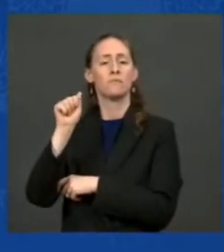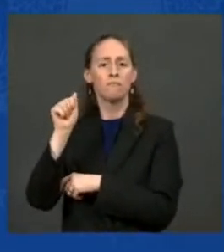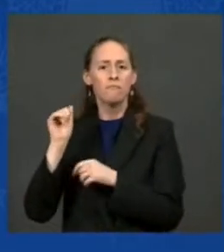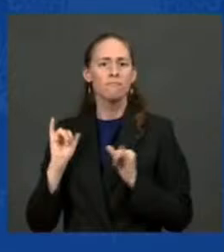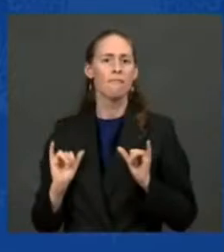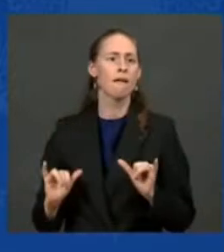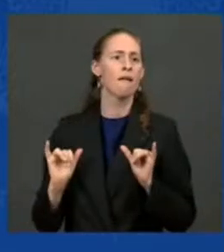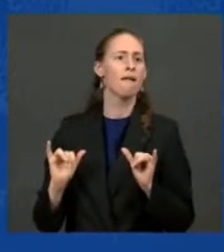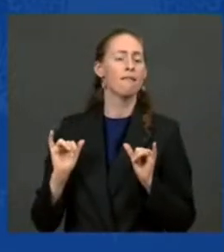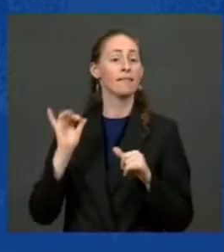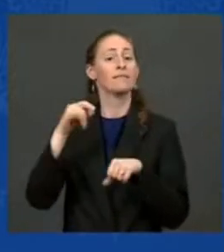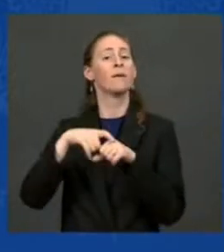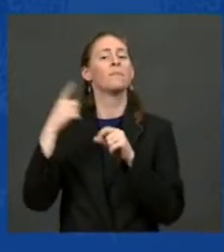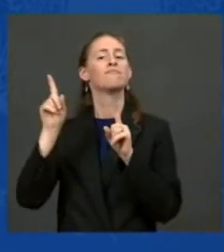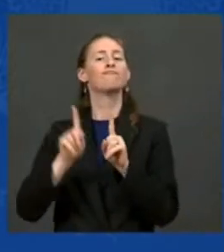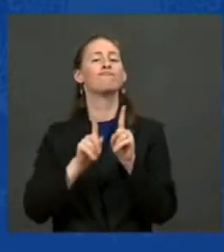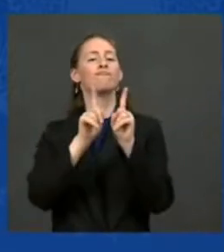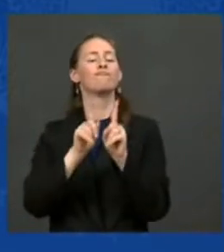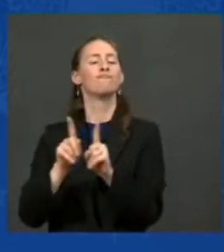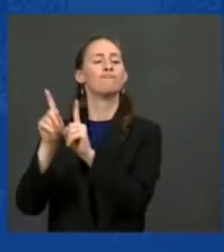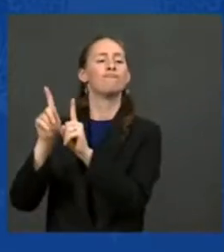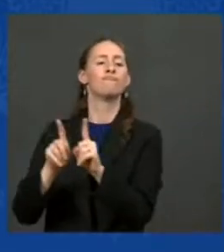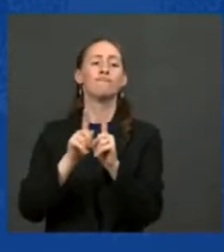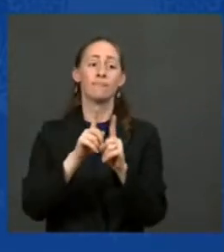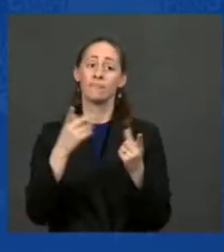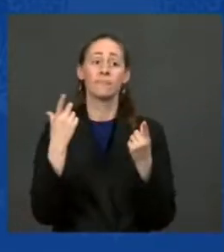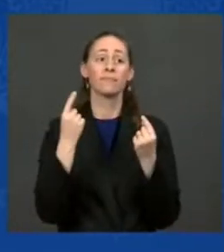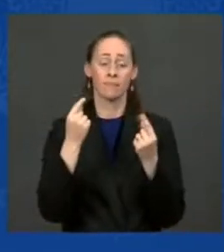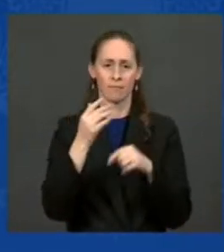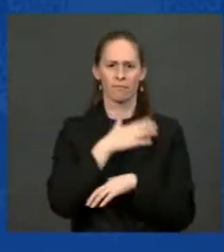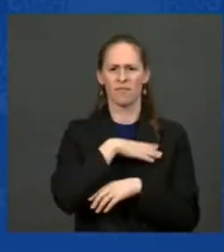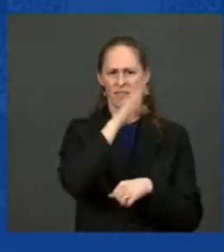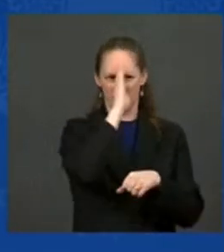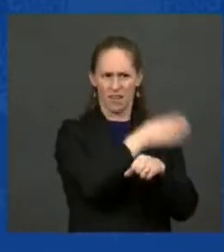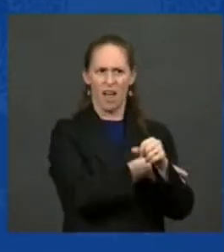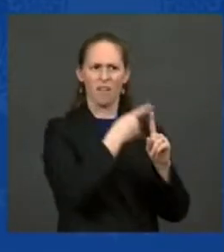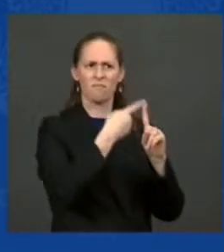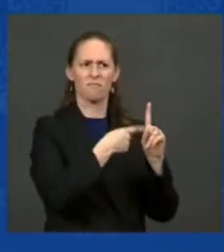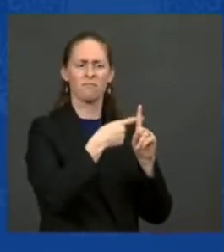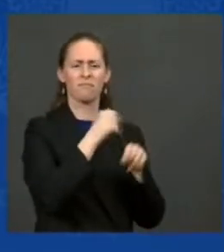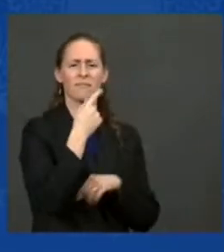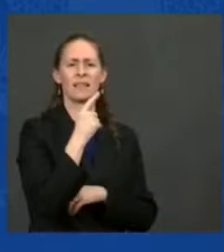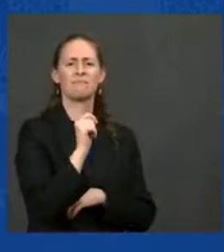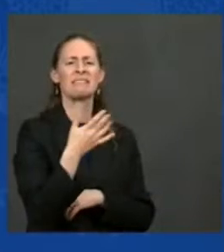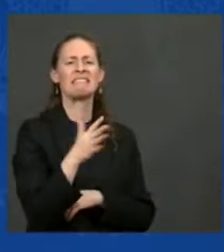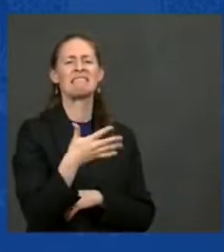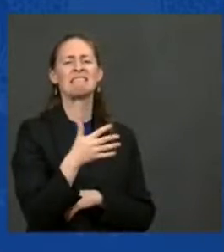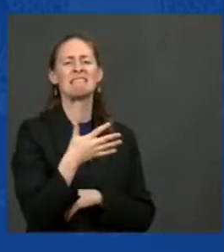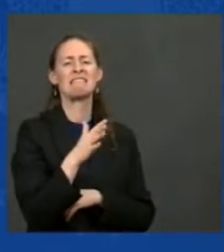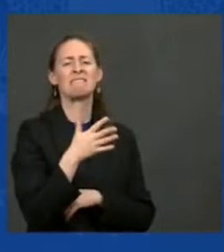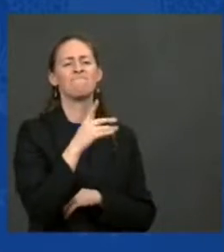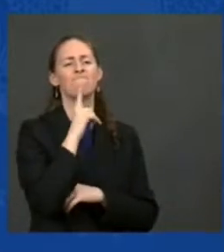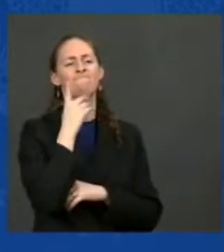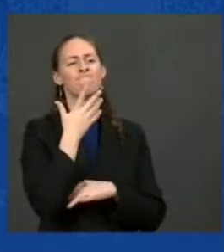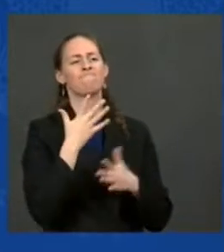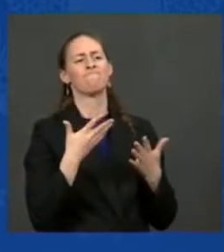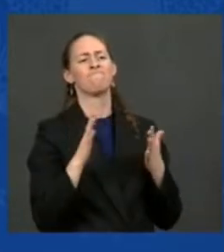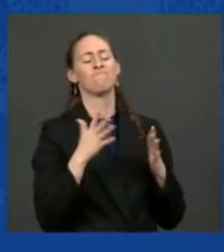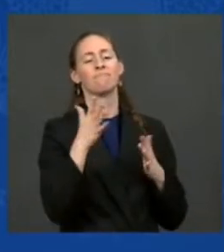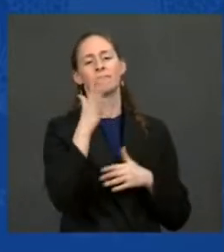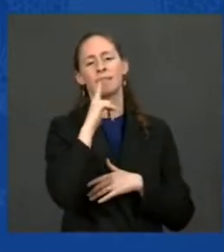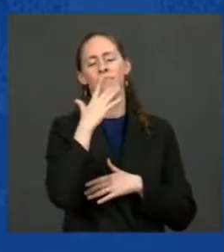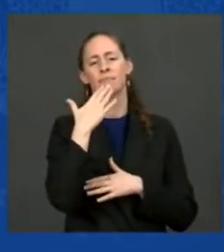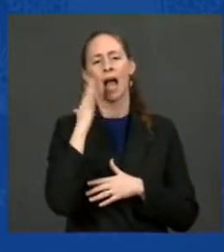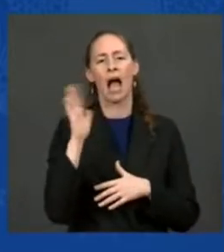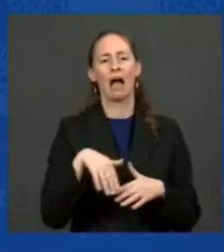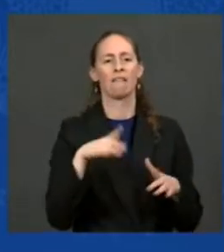him, and the apartment he rented was less than ideal. And the whole thing had to be painted. My brother